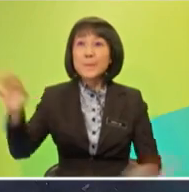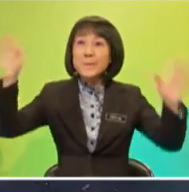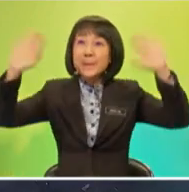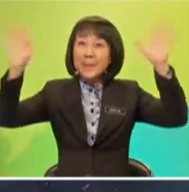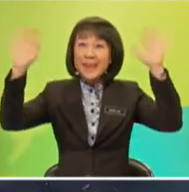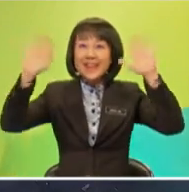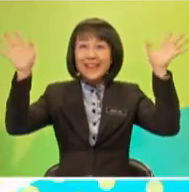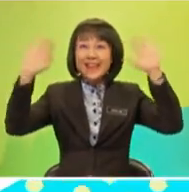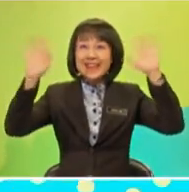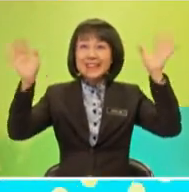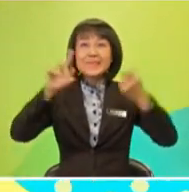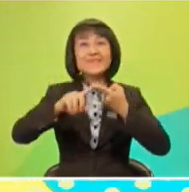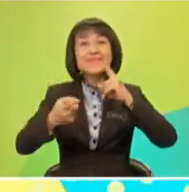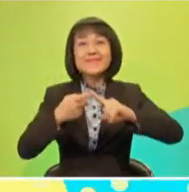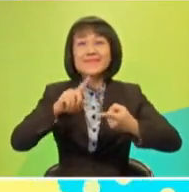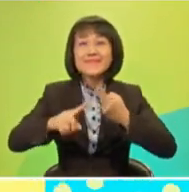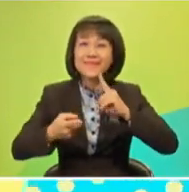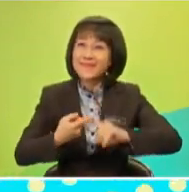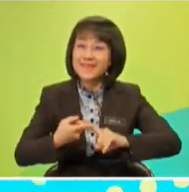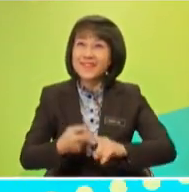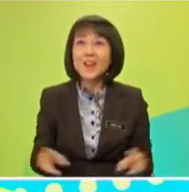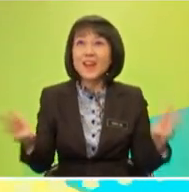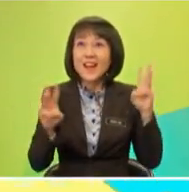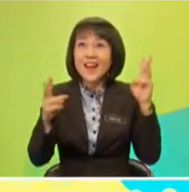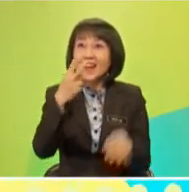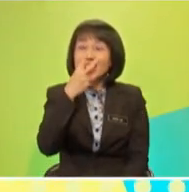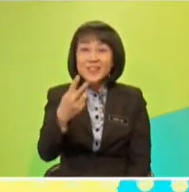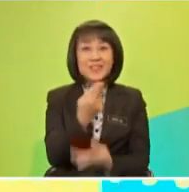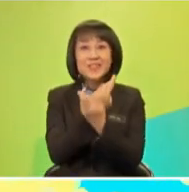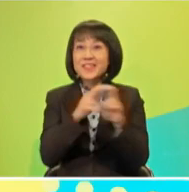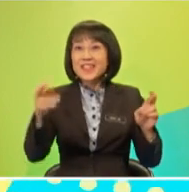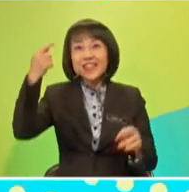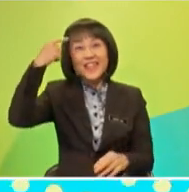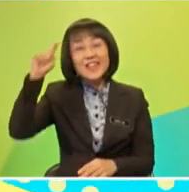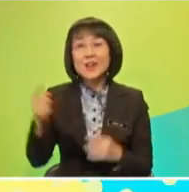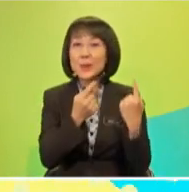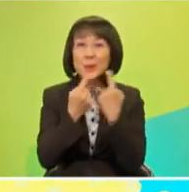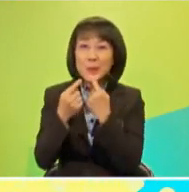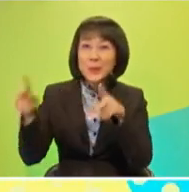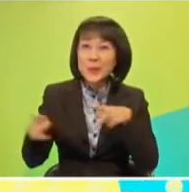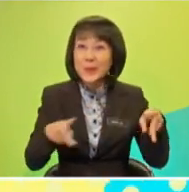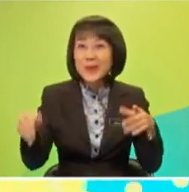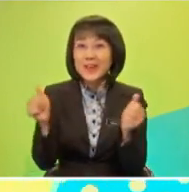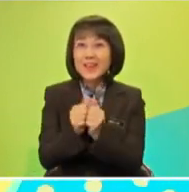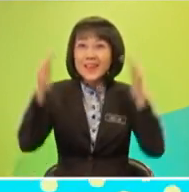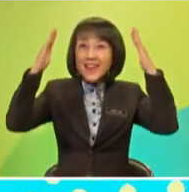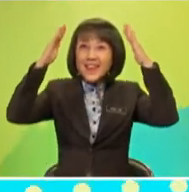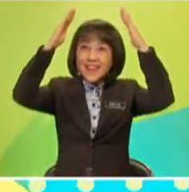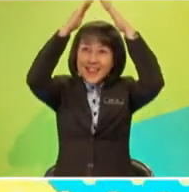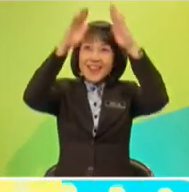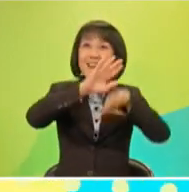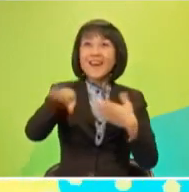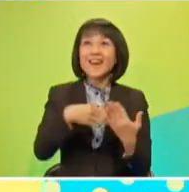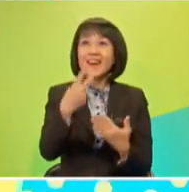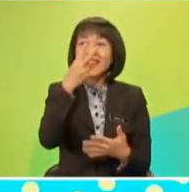Hi! Hi, friends! Wow, look at them. They're all ready for their birthday party already with their party hats. Everyone looks so happy. All